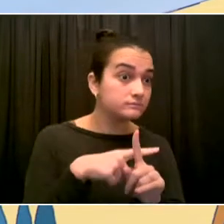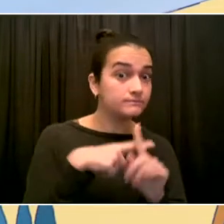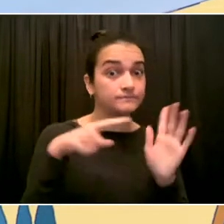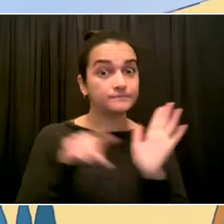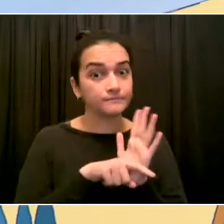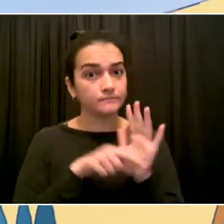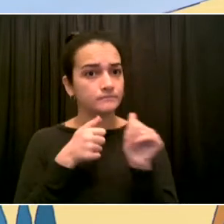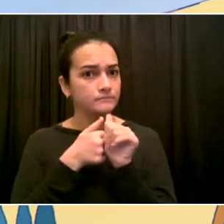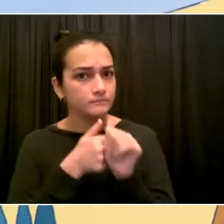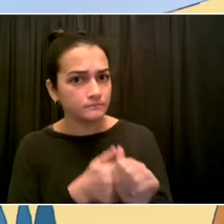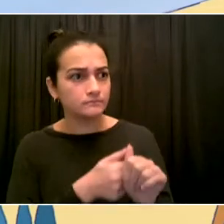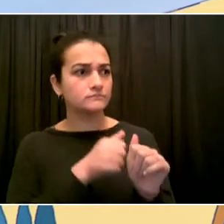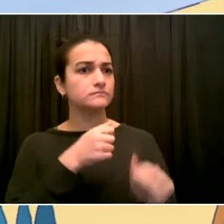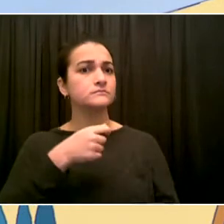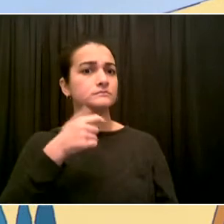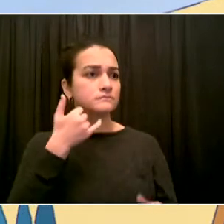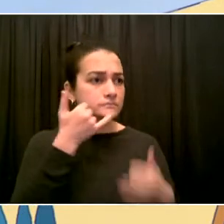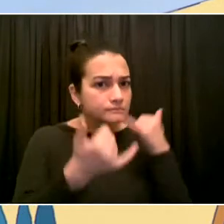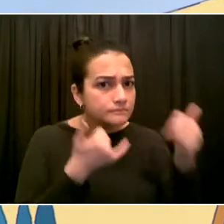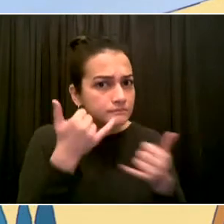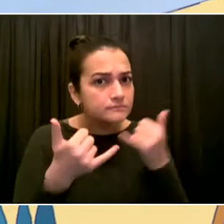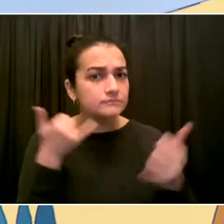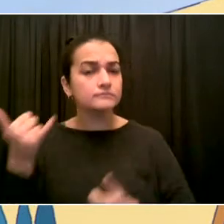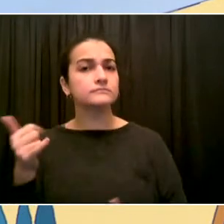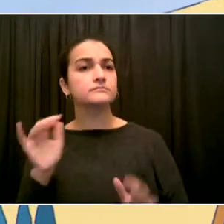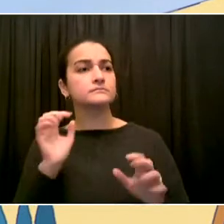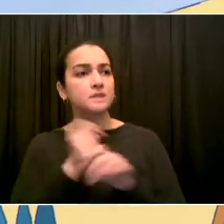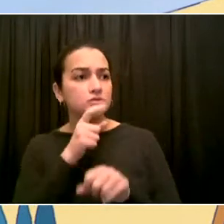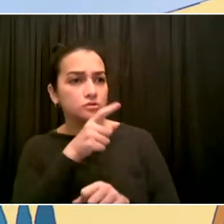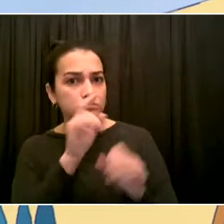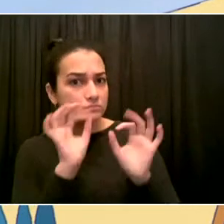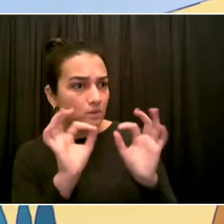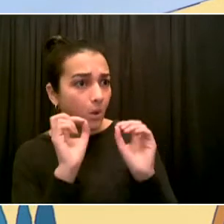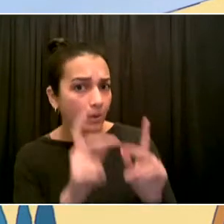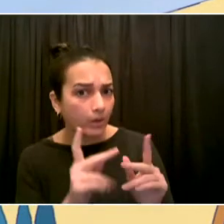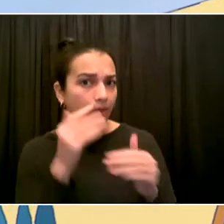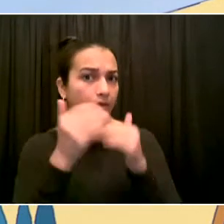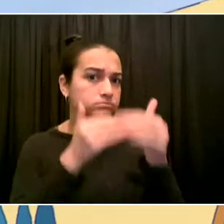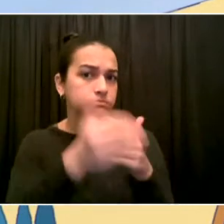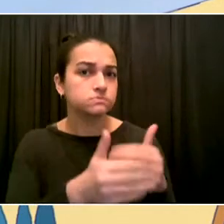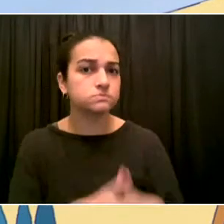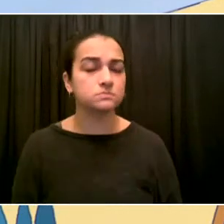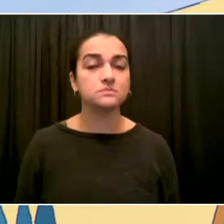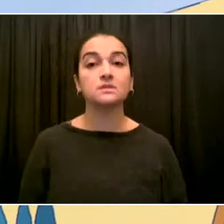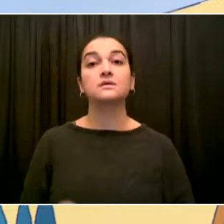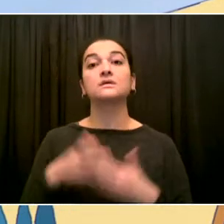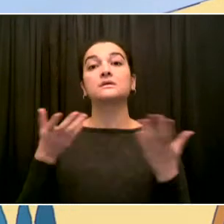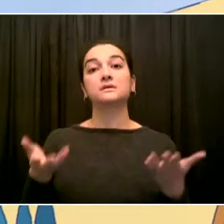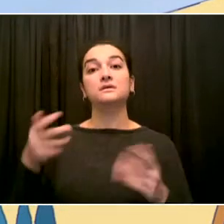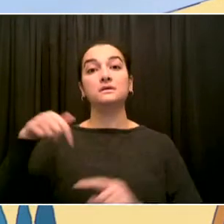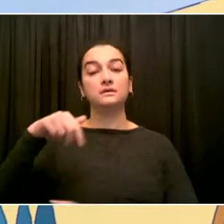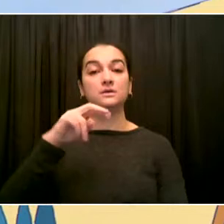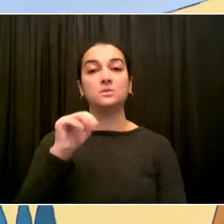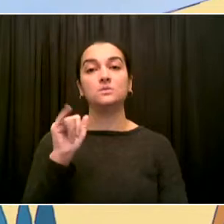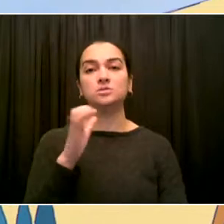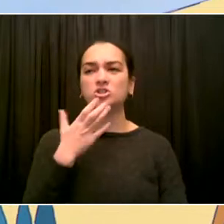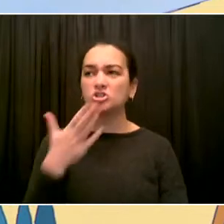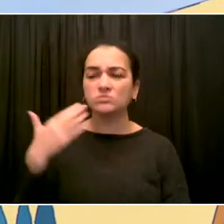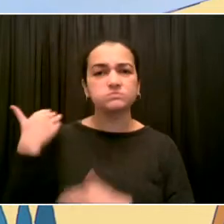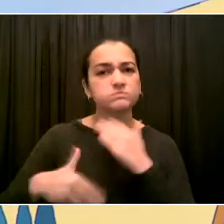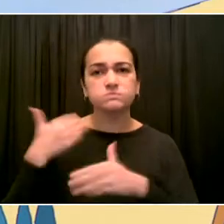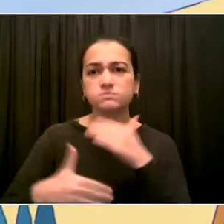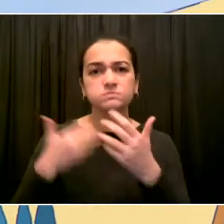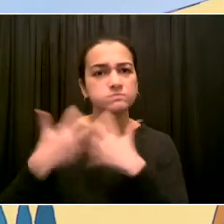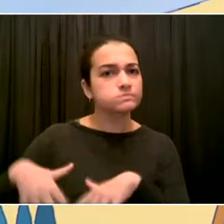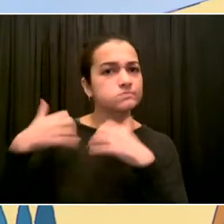also found it was really important to go out to communities. So the mobile units and the community-based events made a huge impact. And we focus so much of